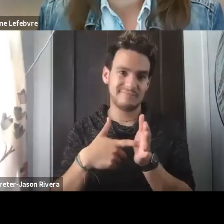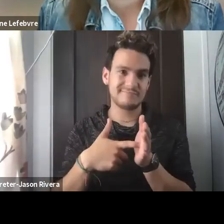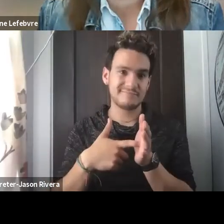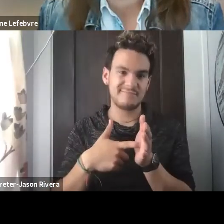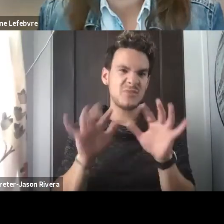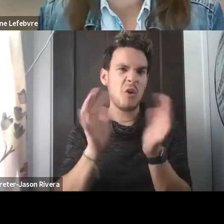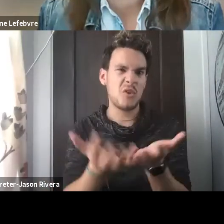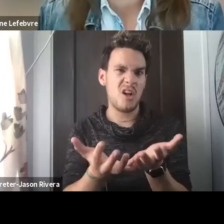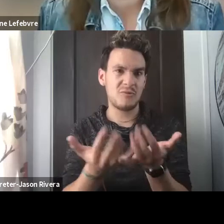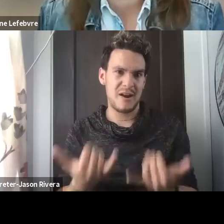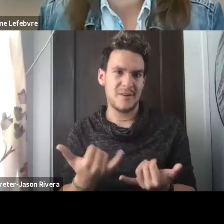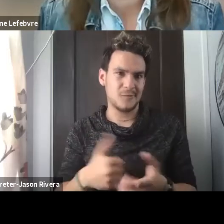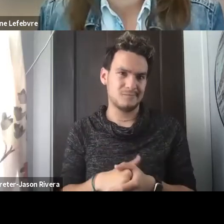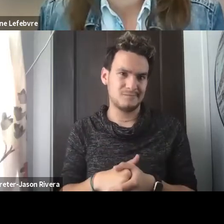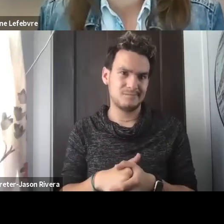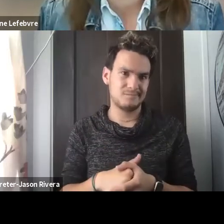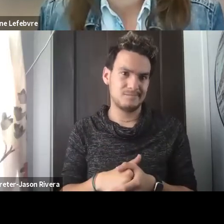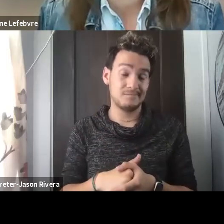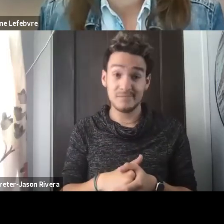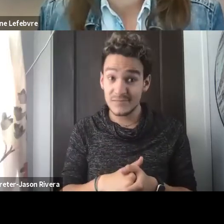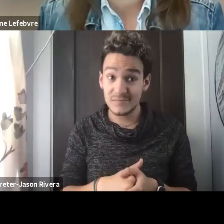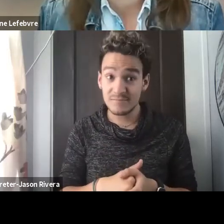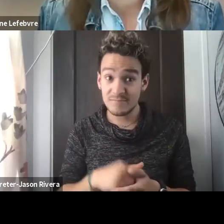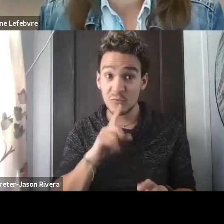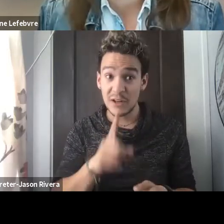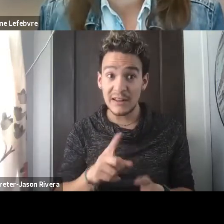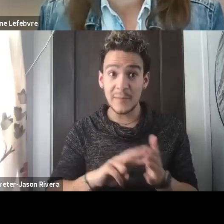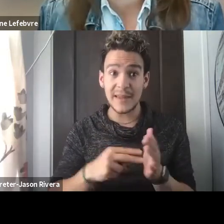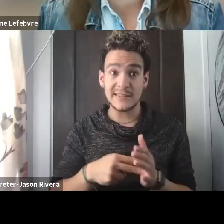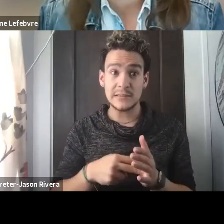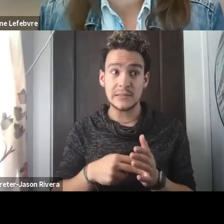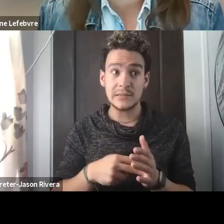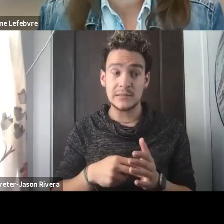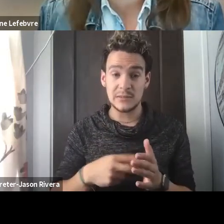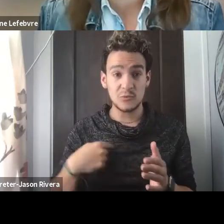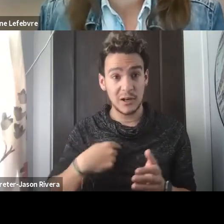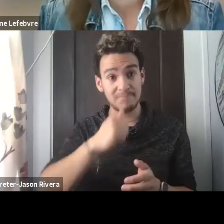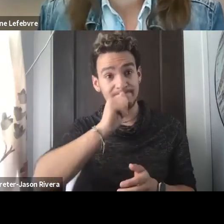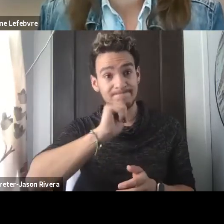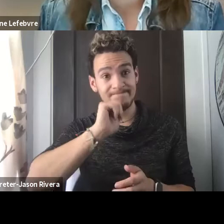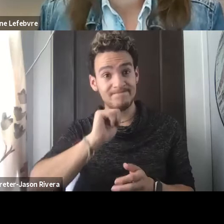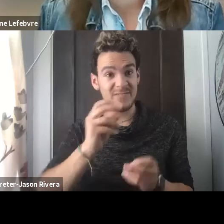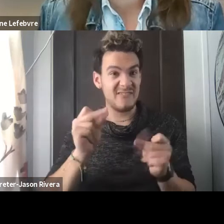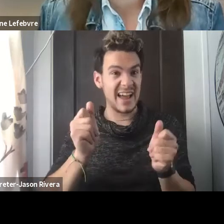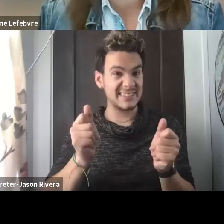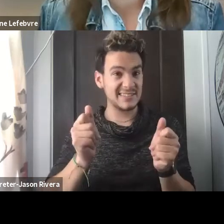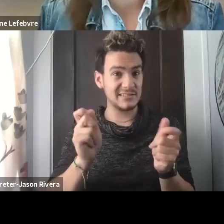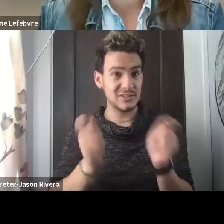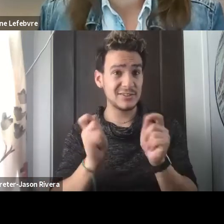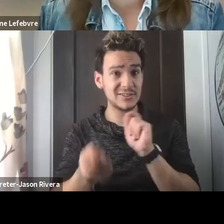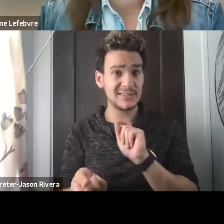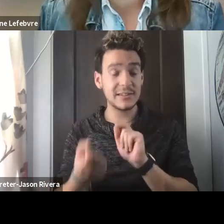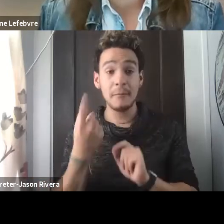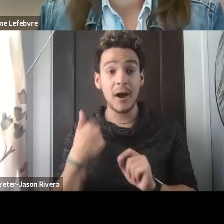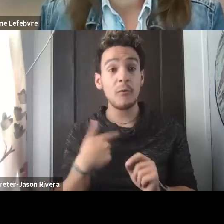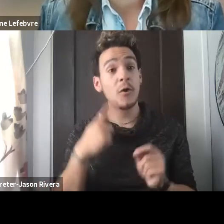at this point in time. So big picture is, we're going through some rapid changes, but we're hoping